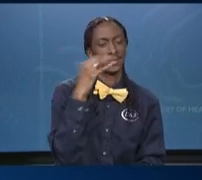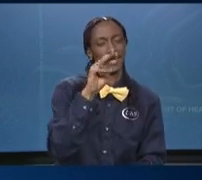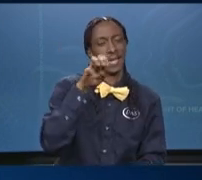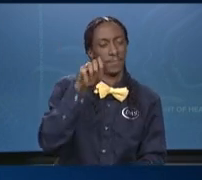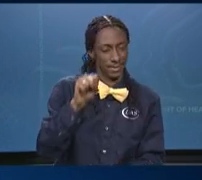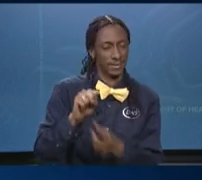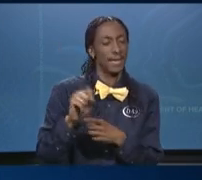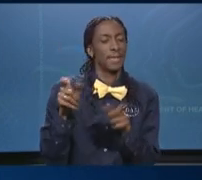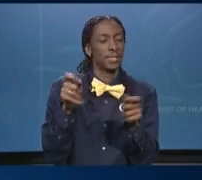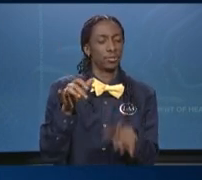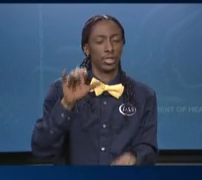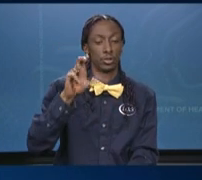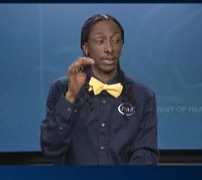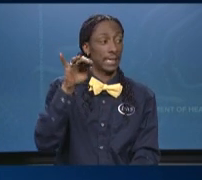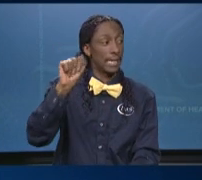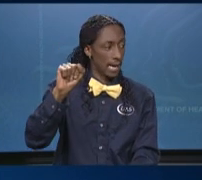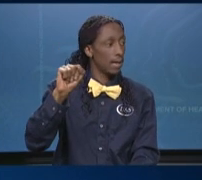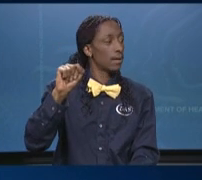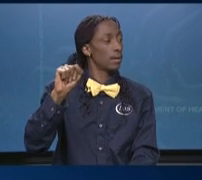Chiquita Brooks-LaSure.